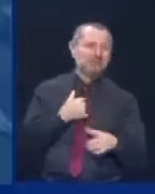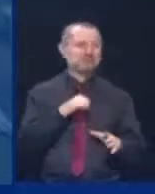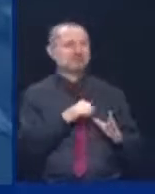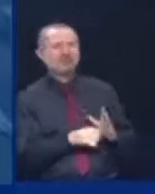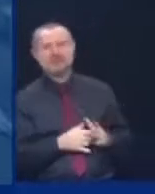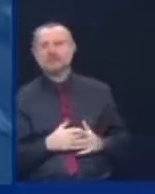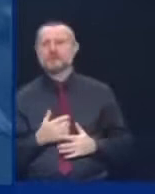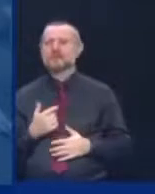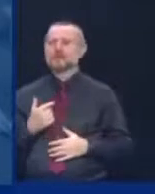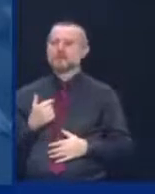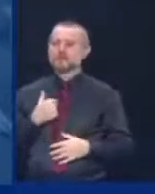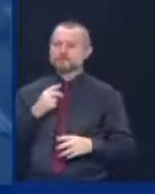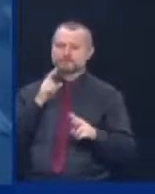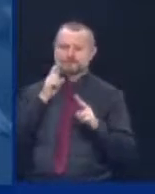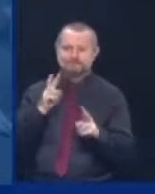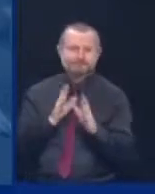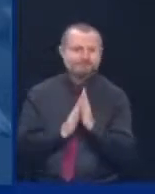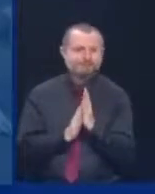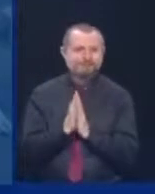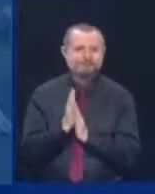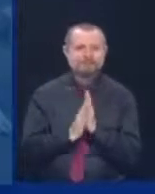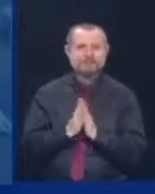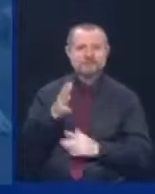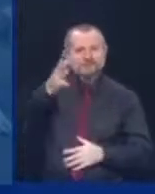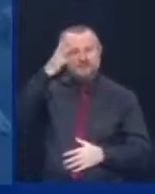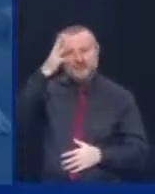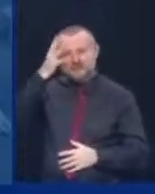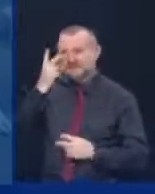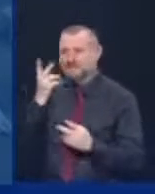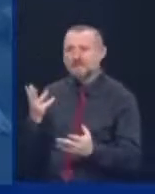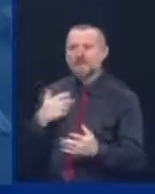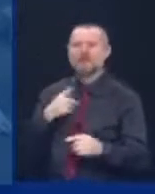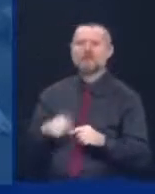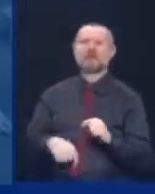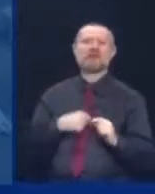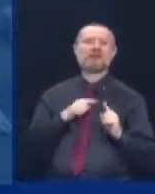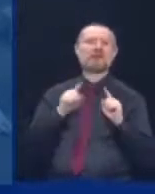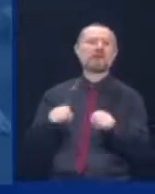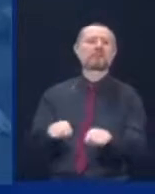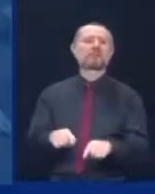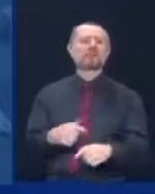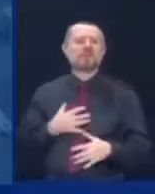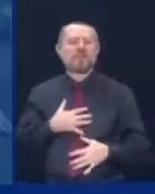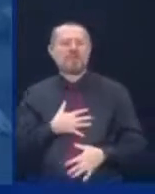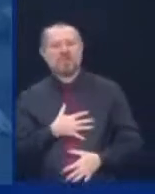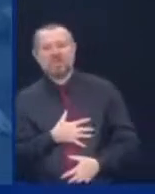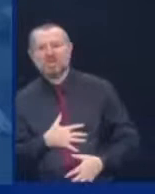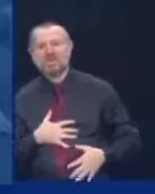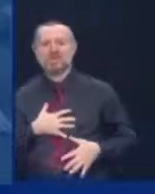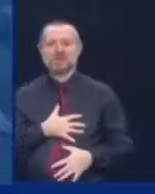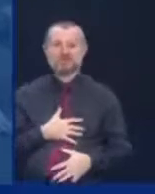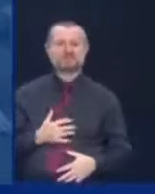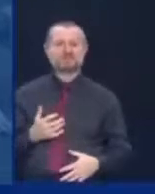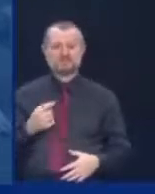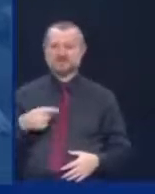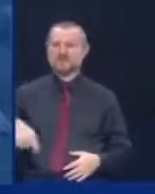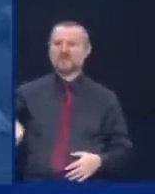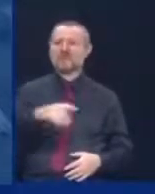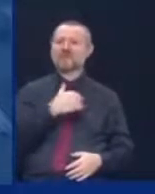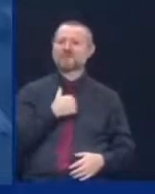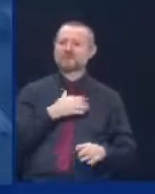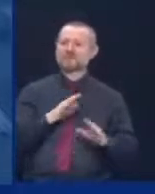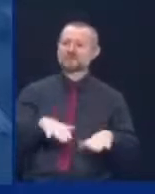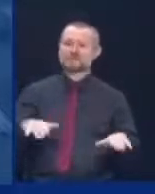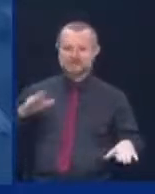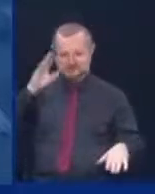looking forward to seeing you and I can't get there. And those of you who have children know when your